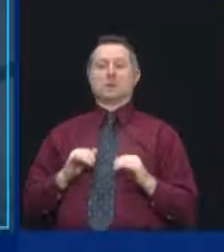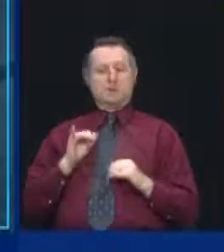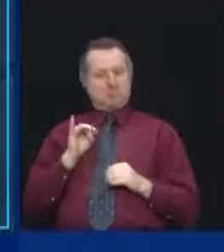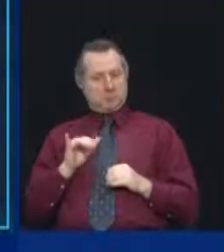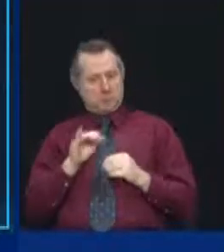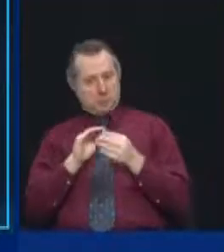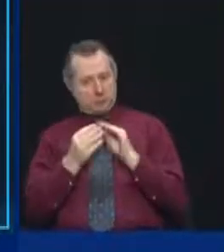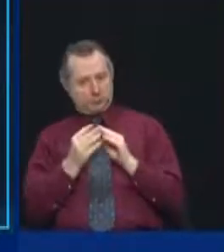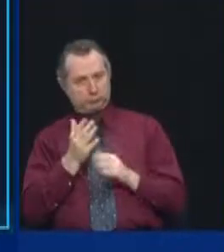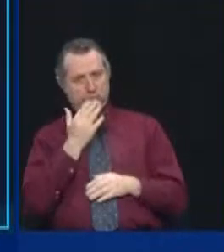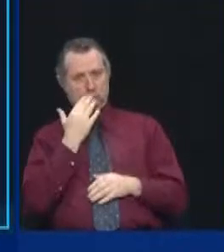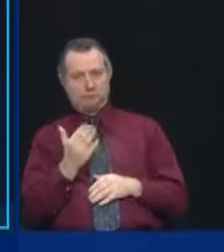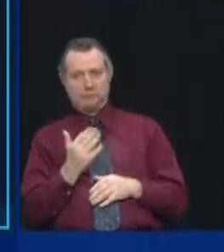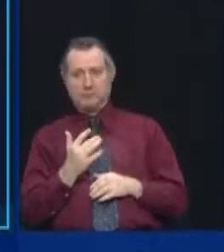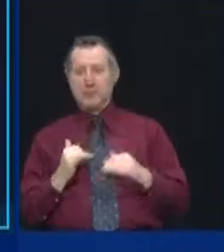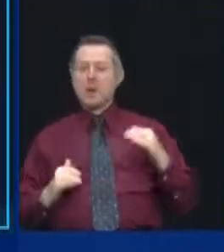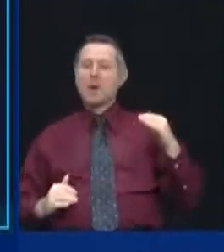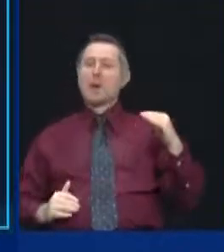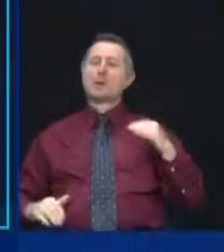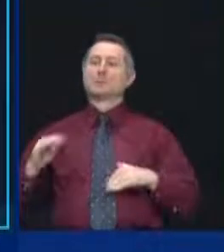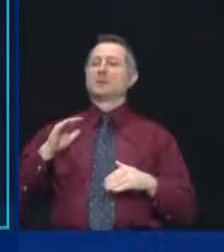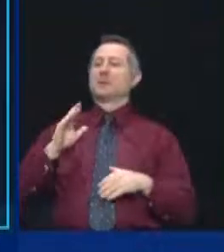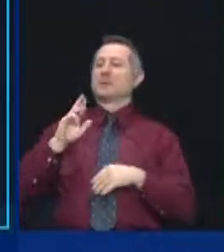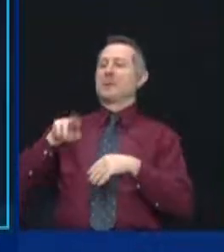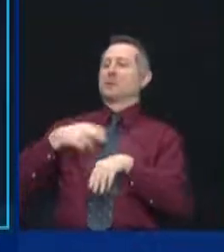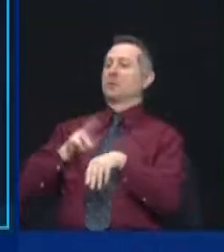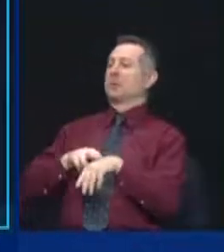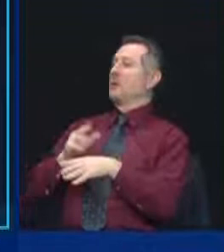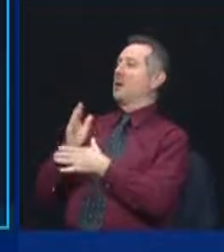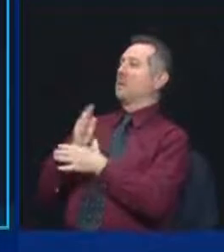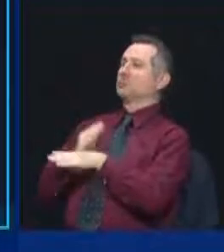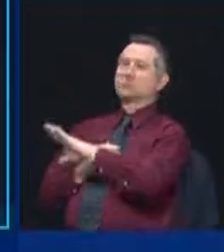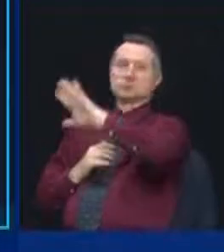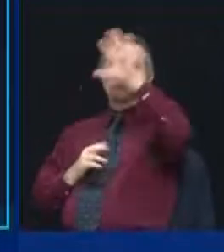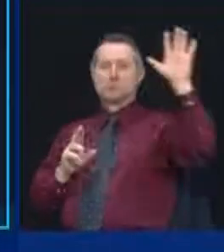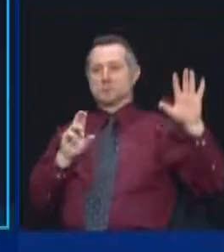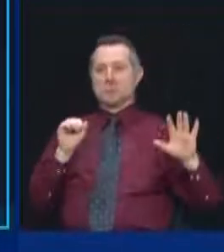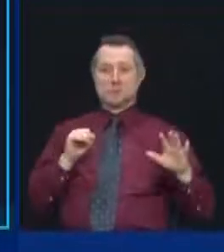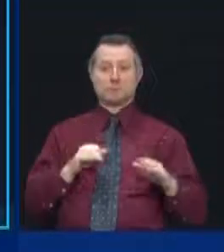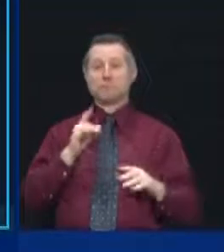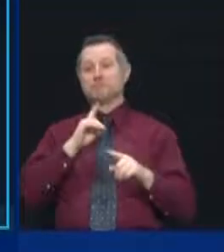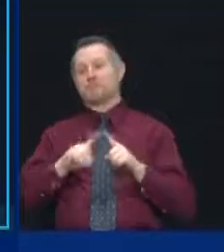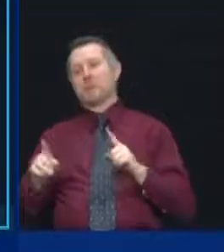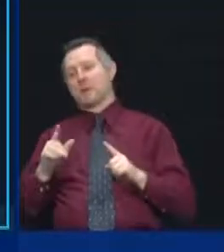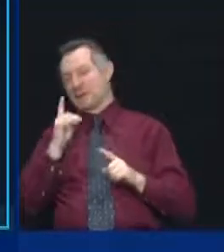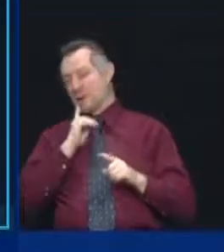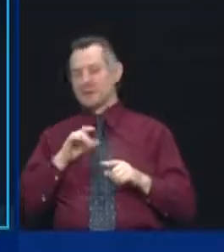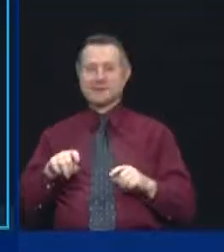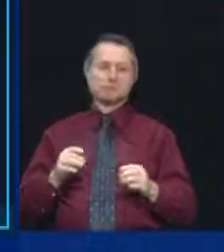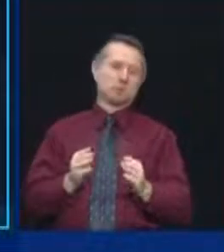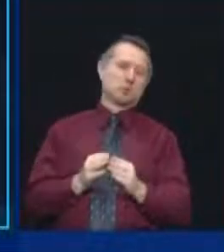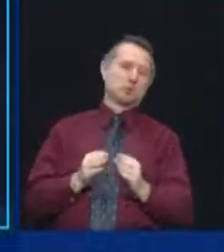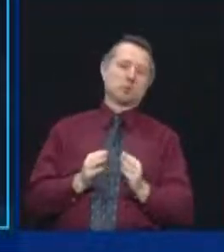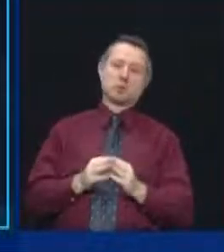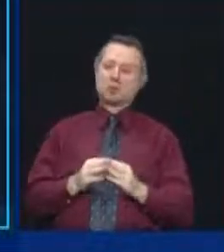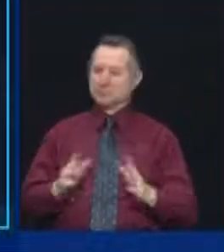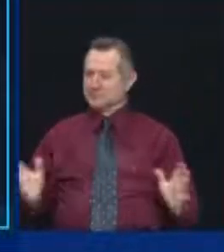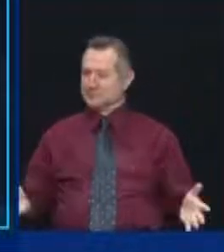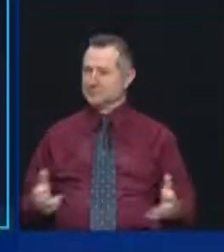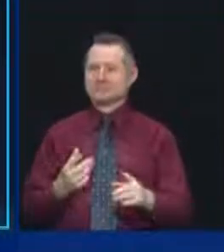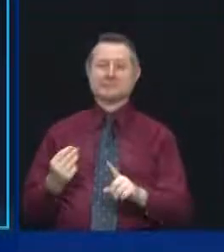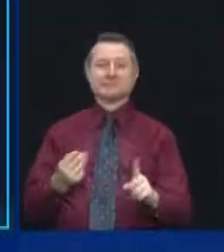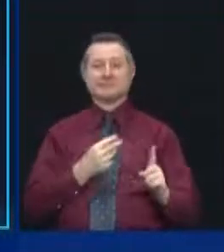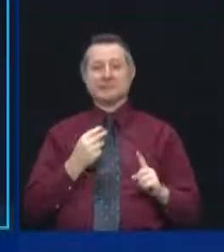the national average. But we must continue to vaccinate. And we're seeing the numbers